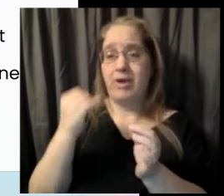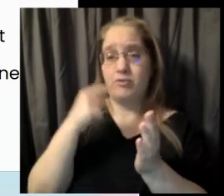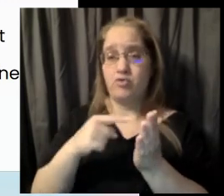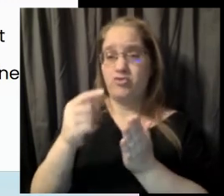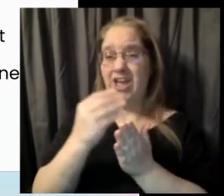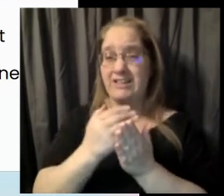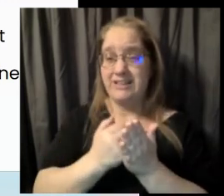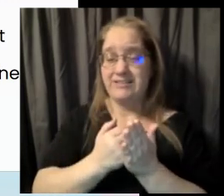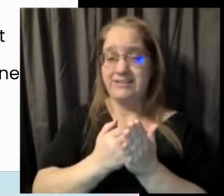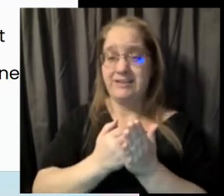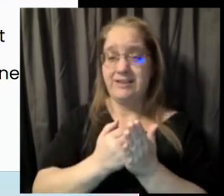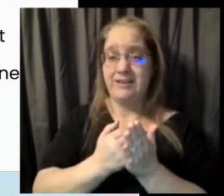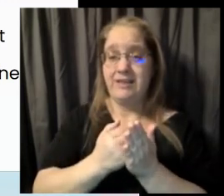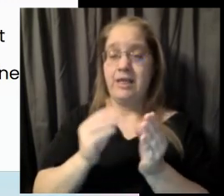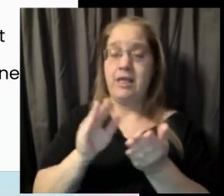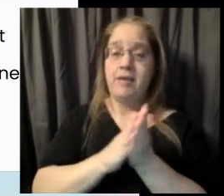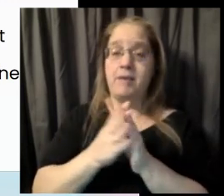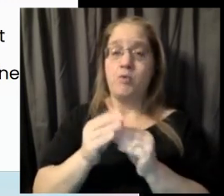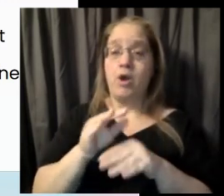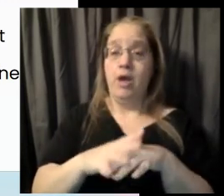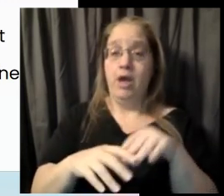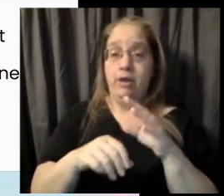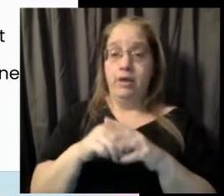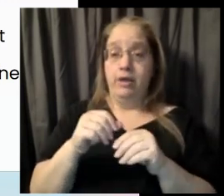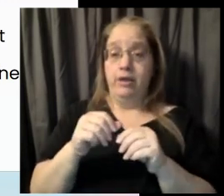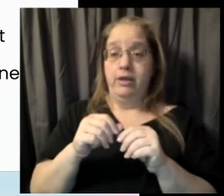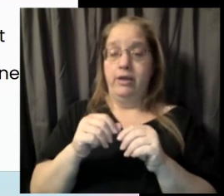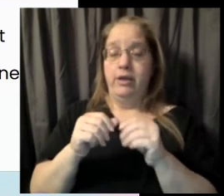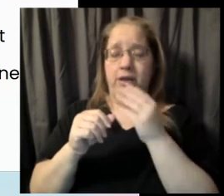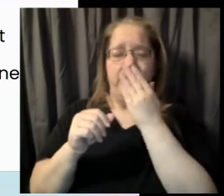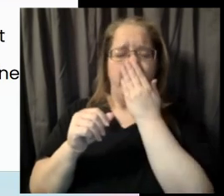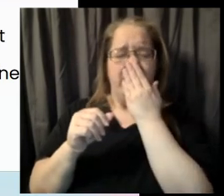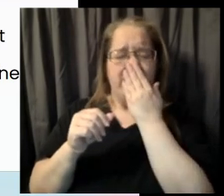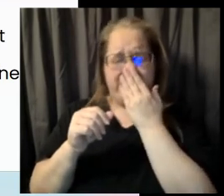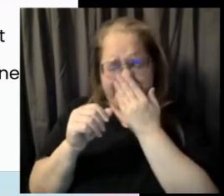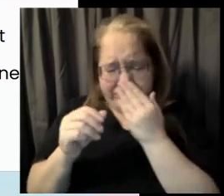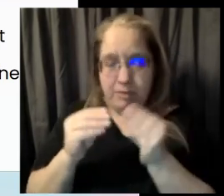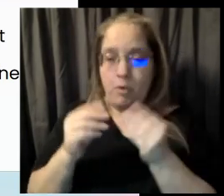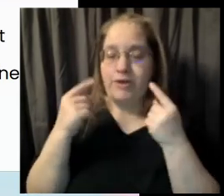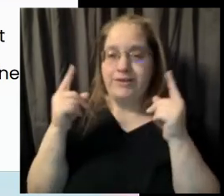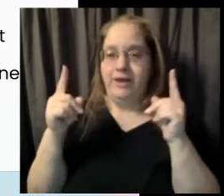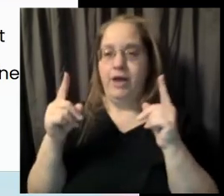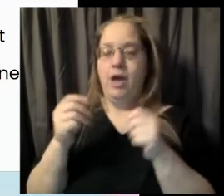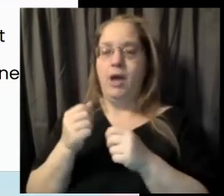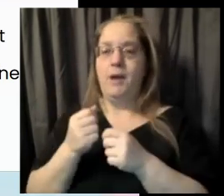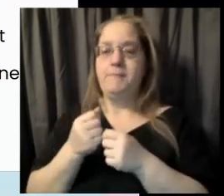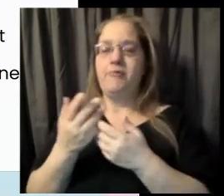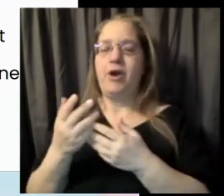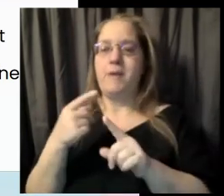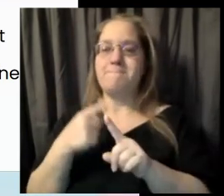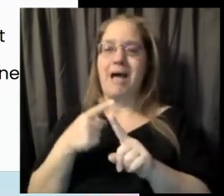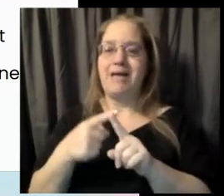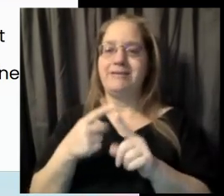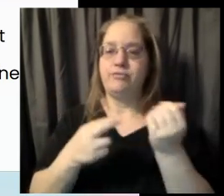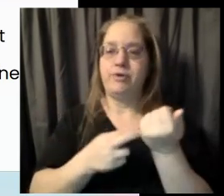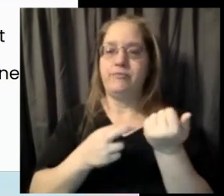were using checklist, as they become more comfortable with the task and as they become more successful, provide them with positive